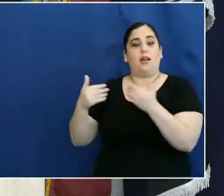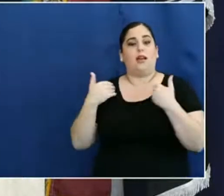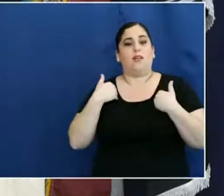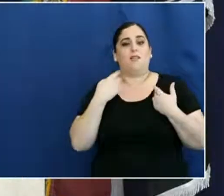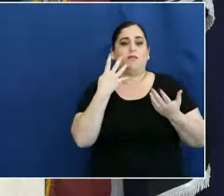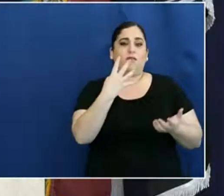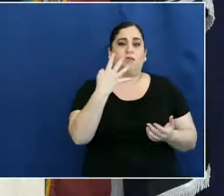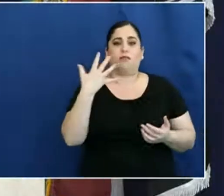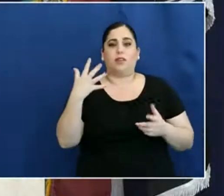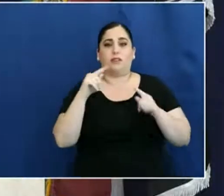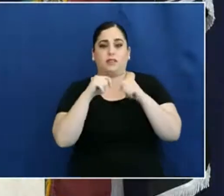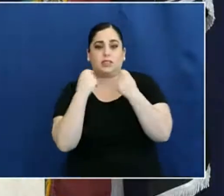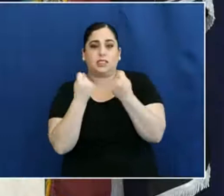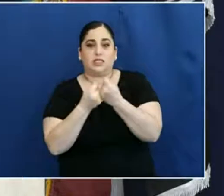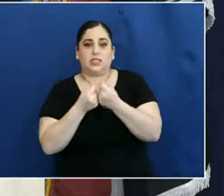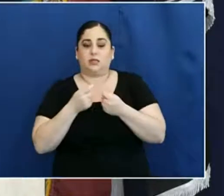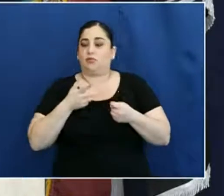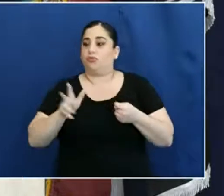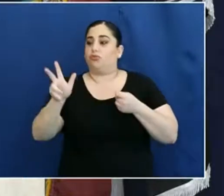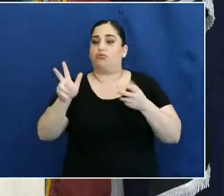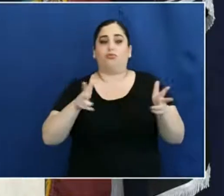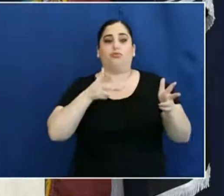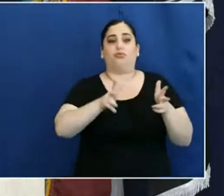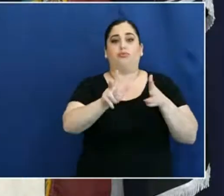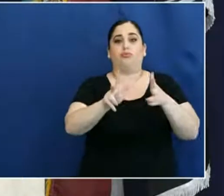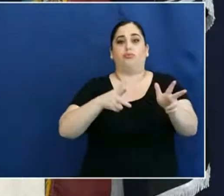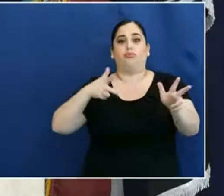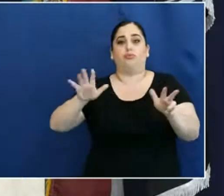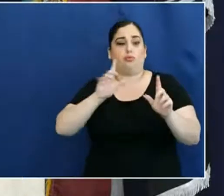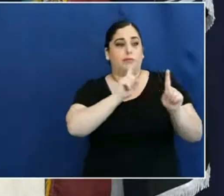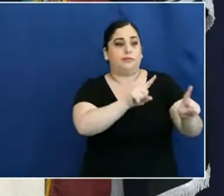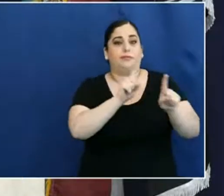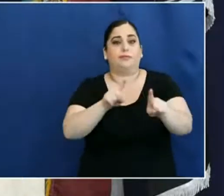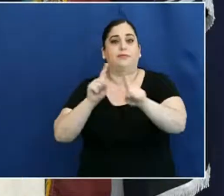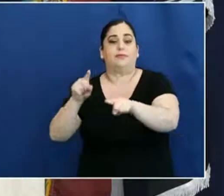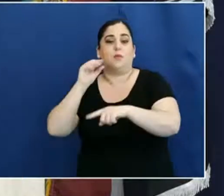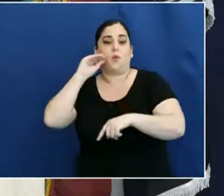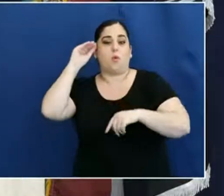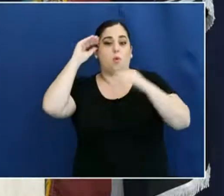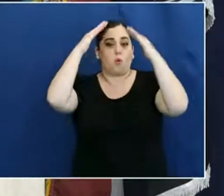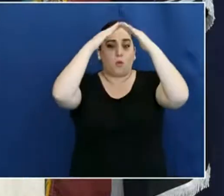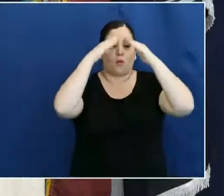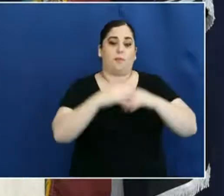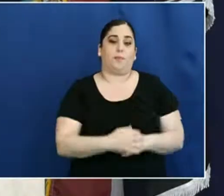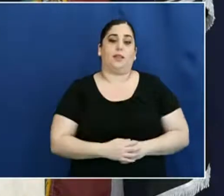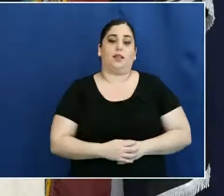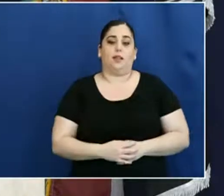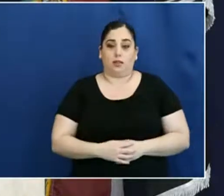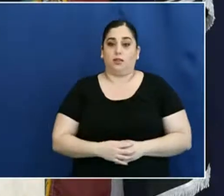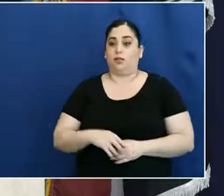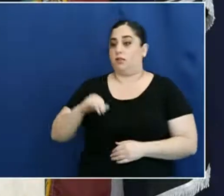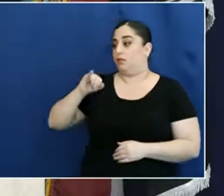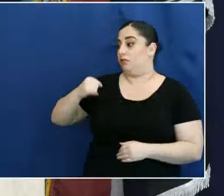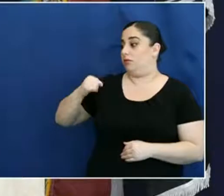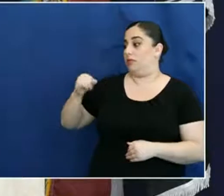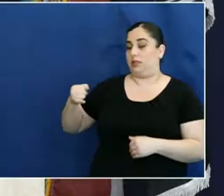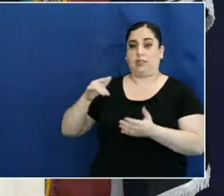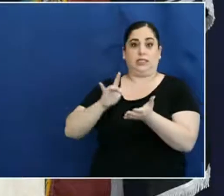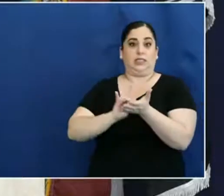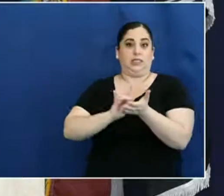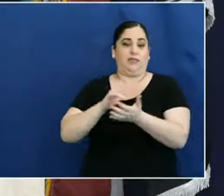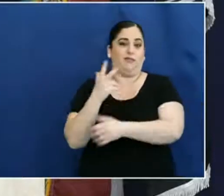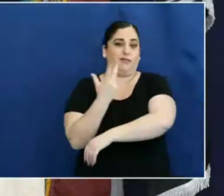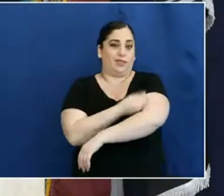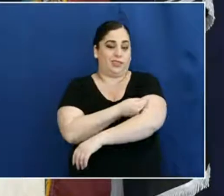are doing these. They're utilizing the J&J vaccine now that it is available. And so we're trying to get it back on track and moving a little